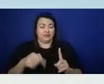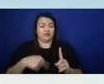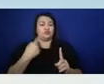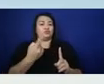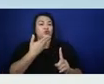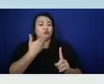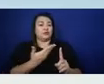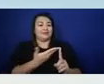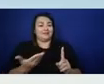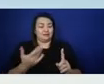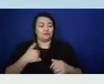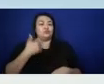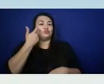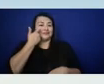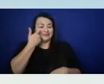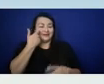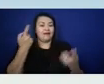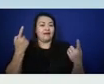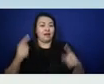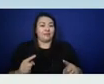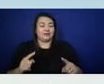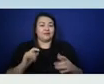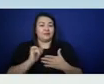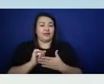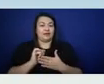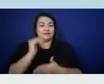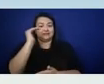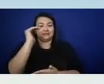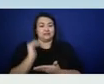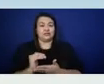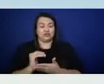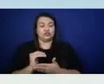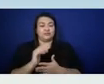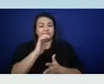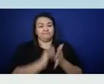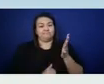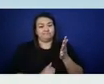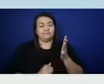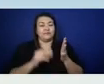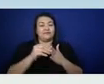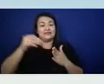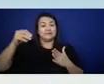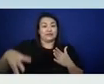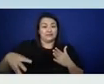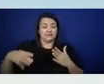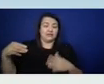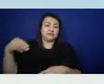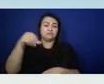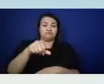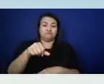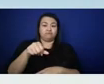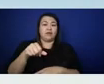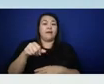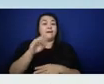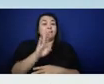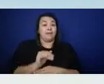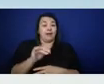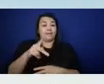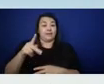second draw PPP loans for those hardest hit small businesses that need additional relief but already participated in the PPP loan